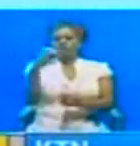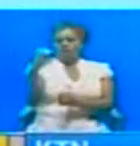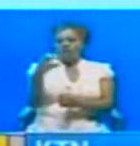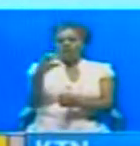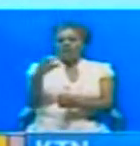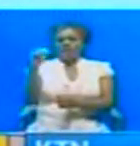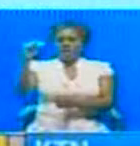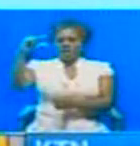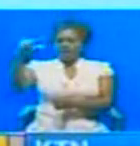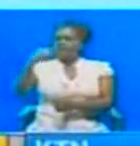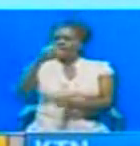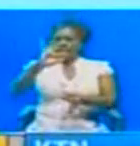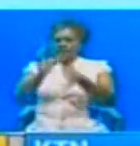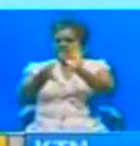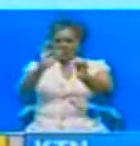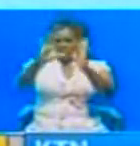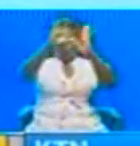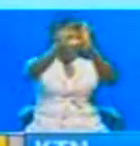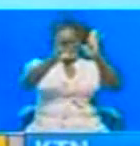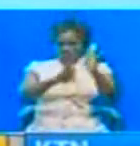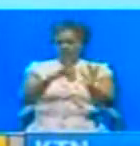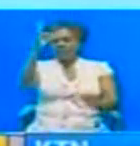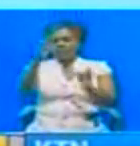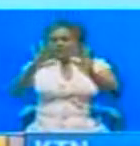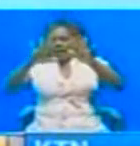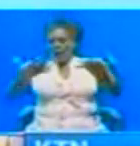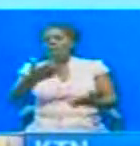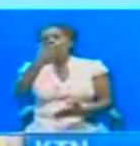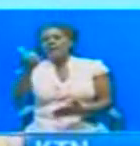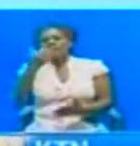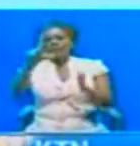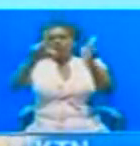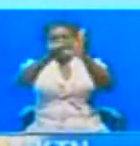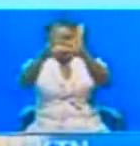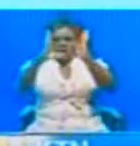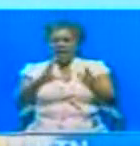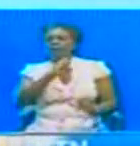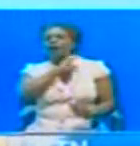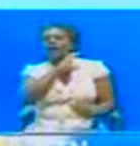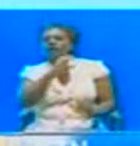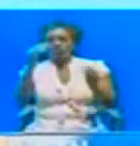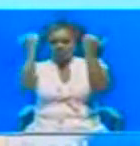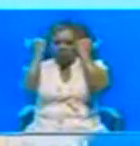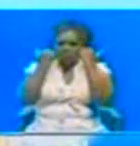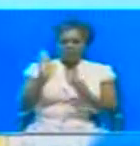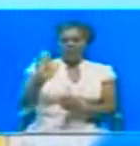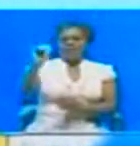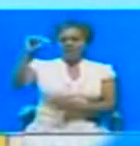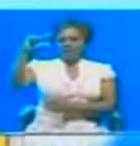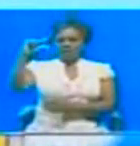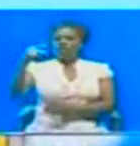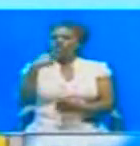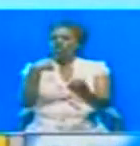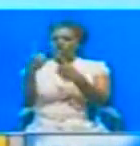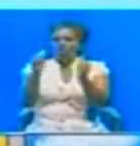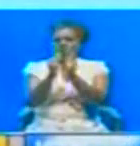Muigai says interpretation of the Constitution depends on how best lawyers argue their case. The AG was speaking to KTN's